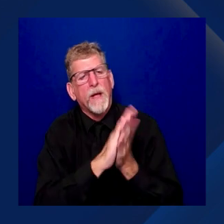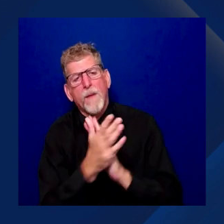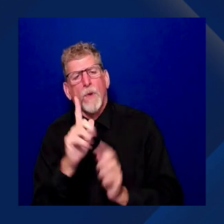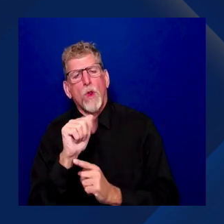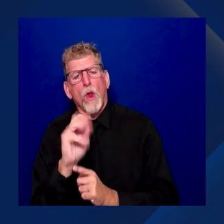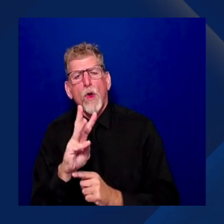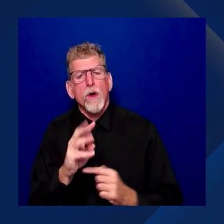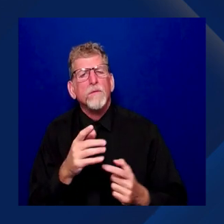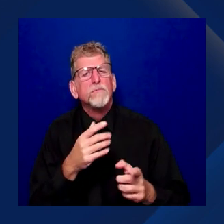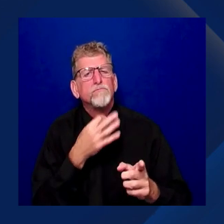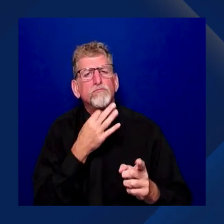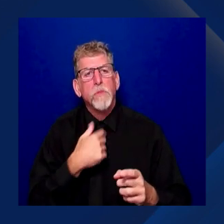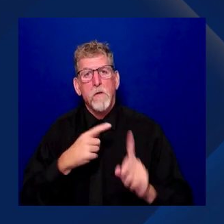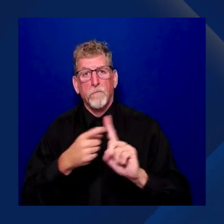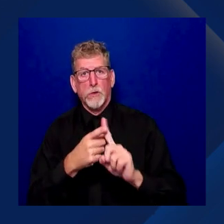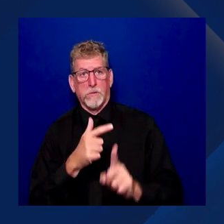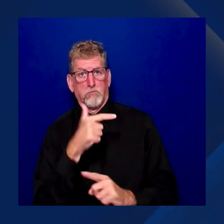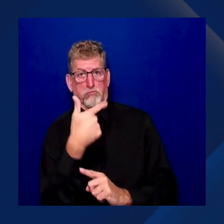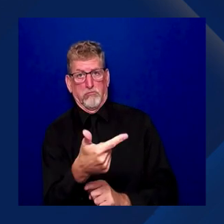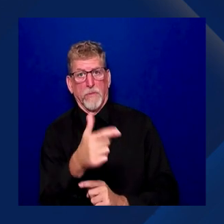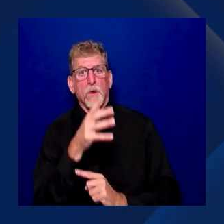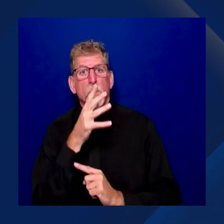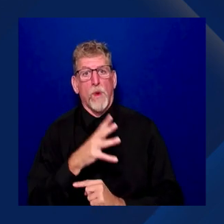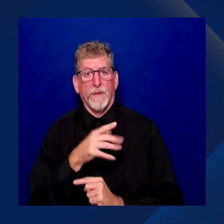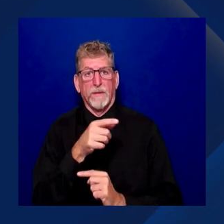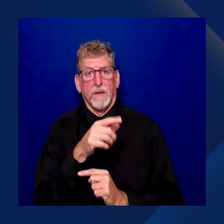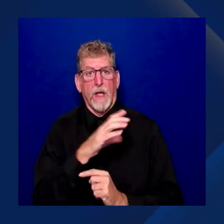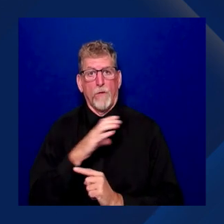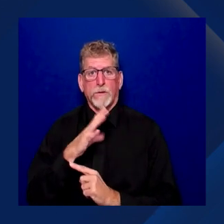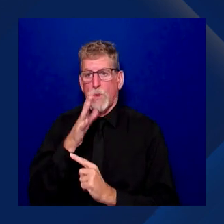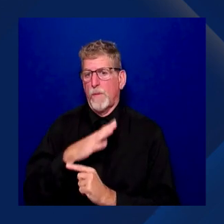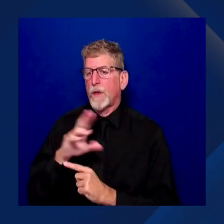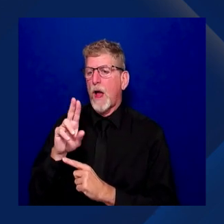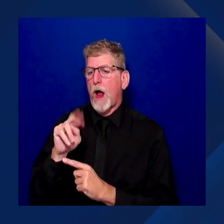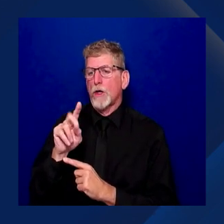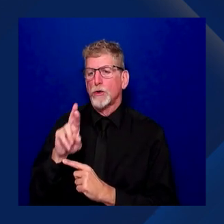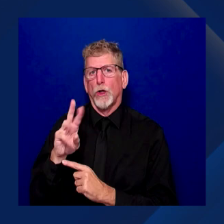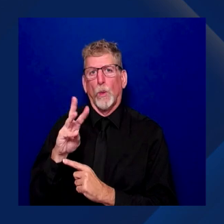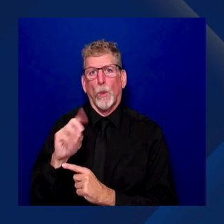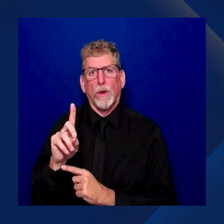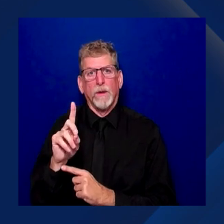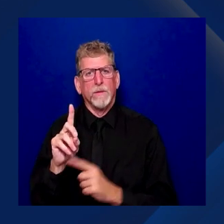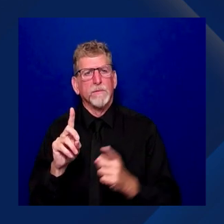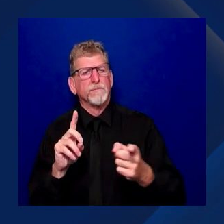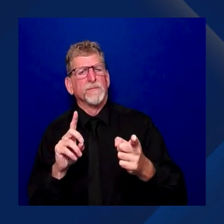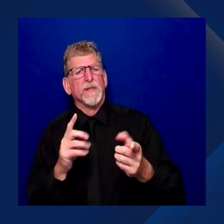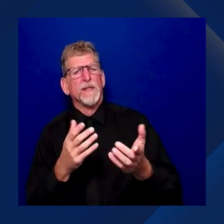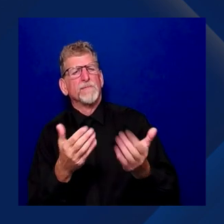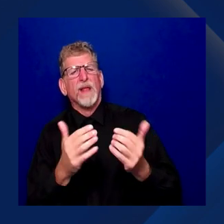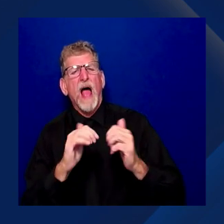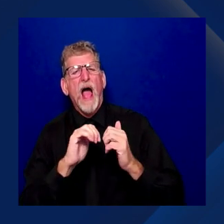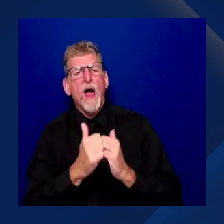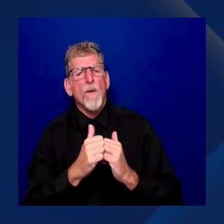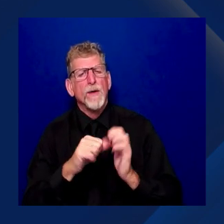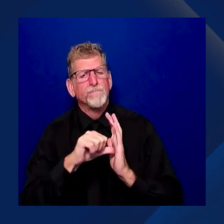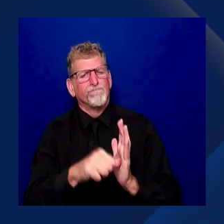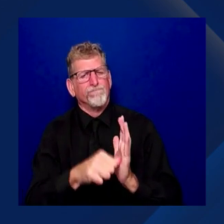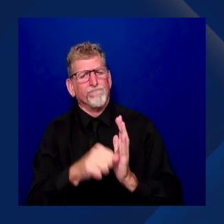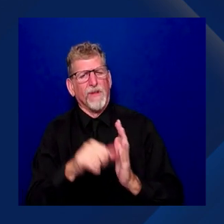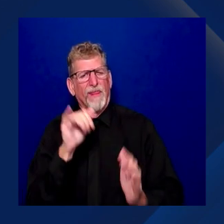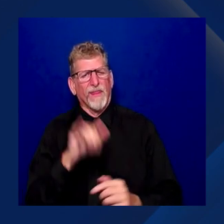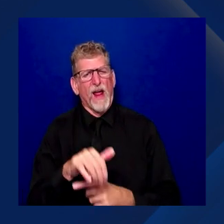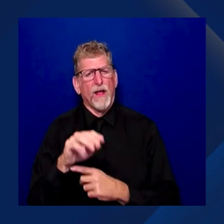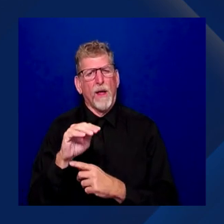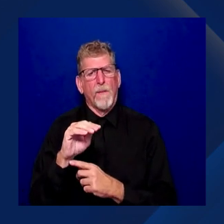Congresswoman Underwood, just to talk more about how you've highlighted the importance of the maternity care workforce. And please